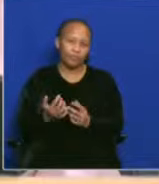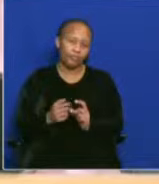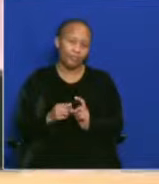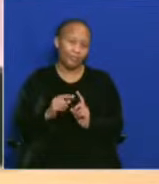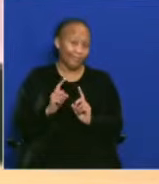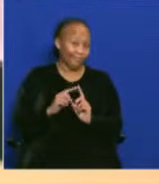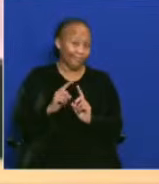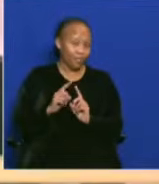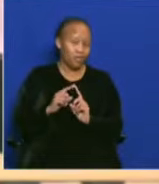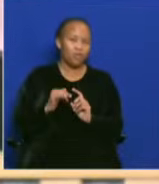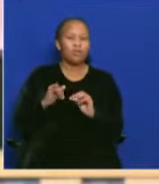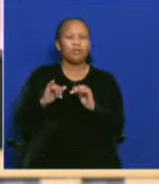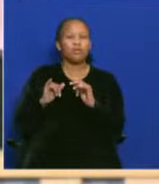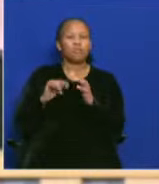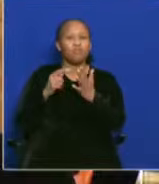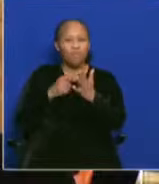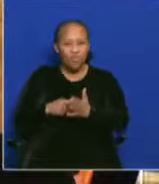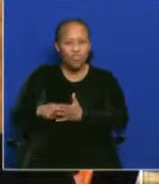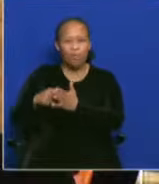chain management. Thank you.